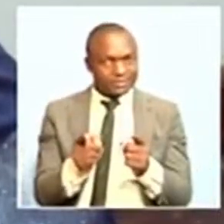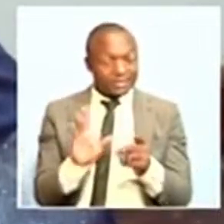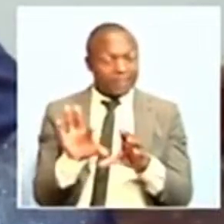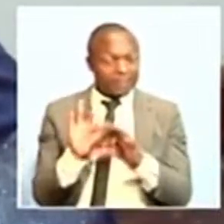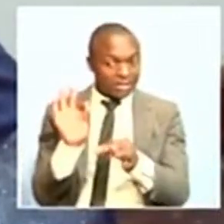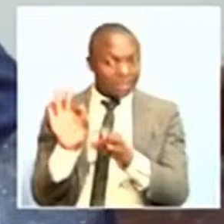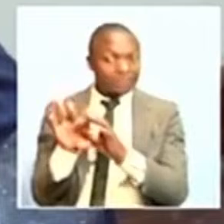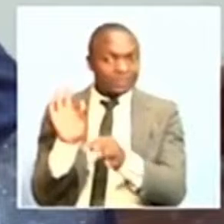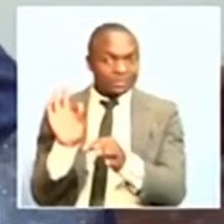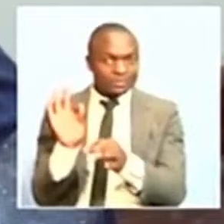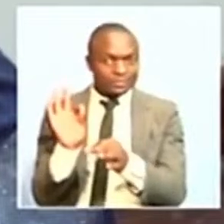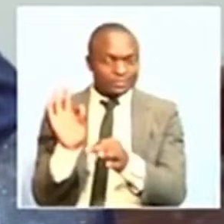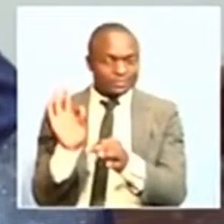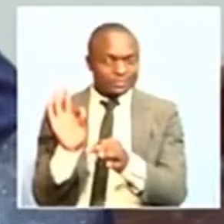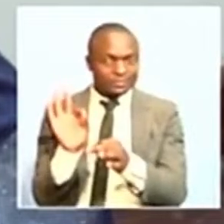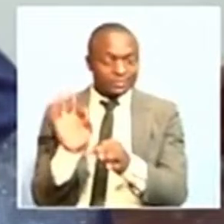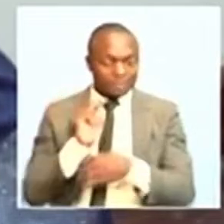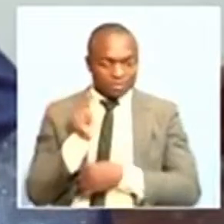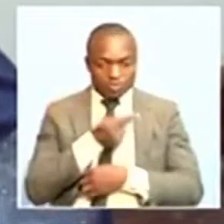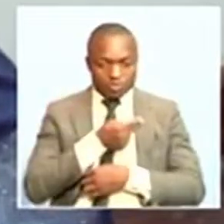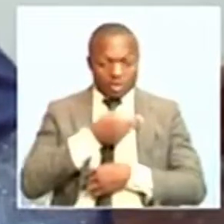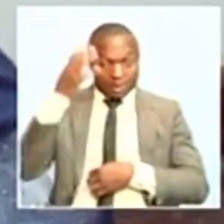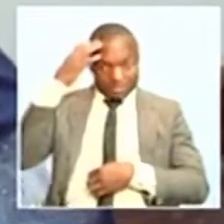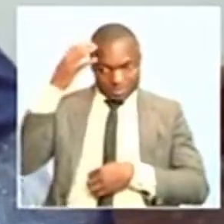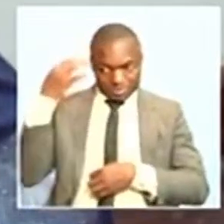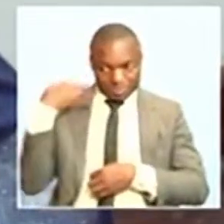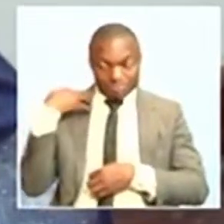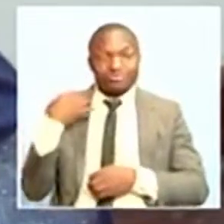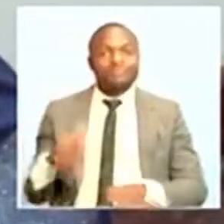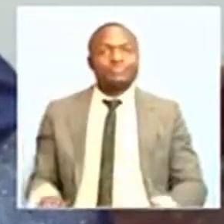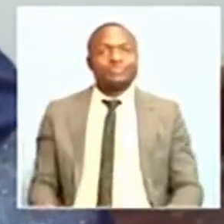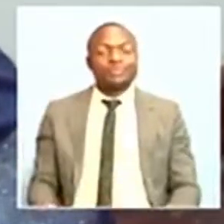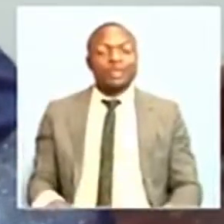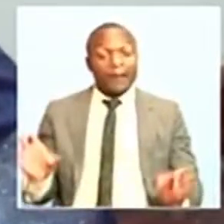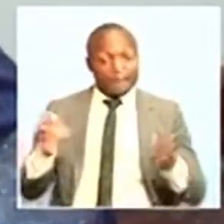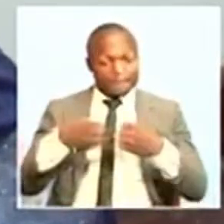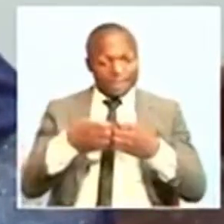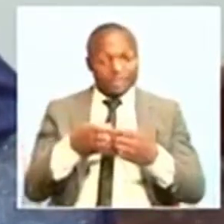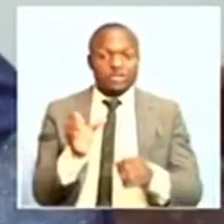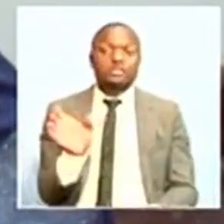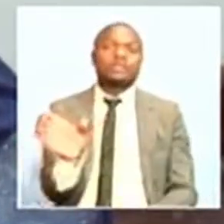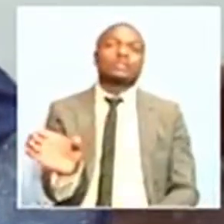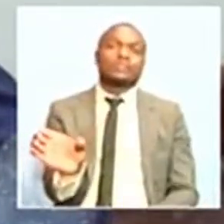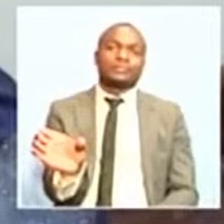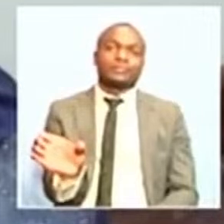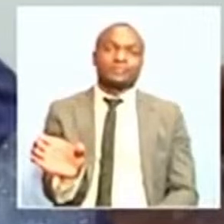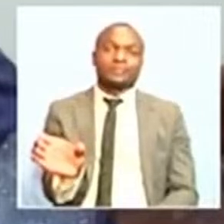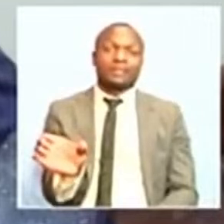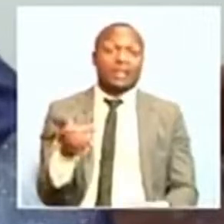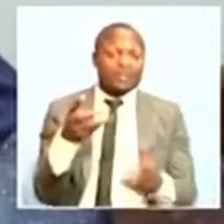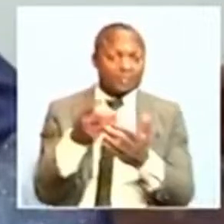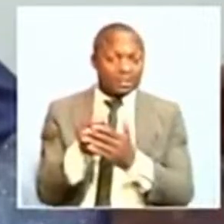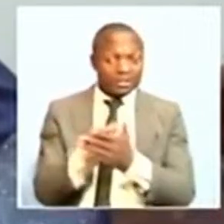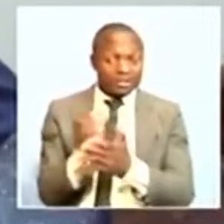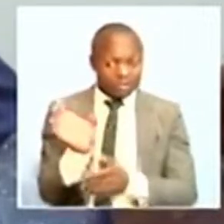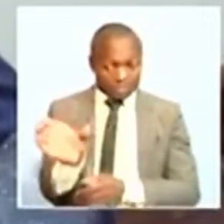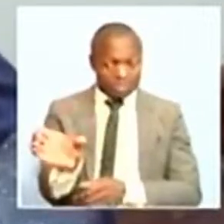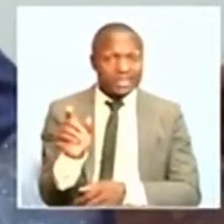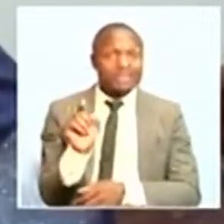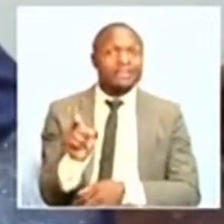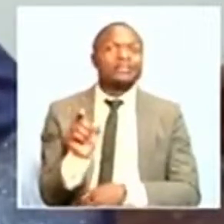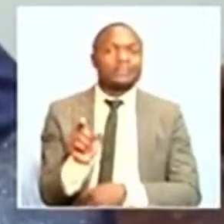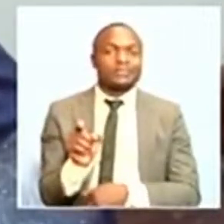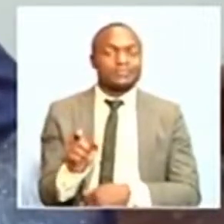findings for us as an office are that the banking sector and the financial sector as a whole has